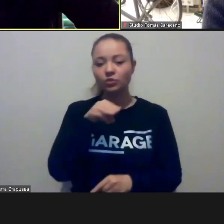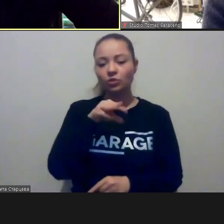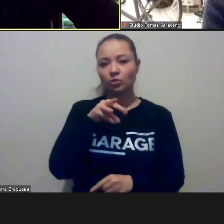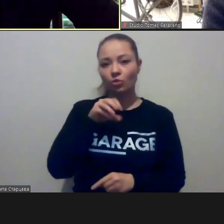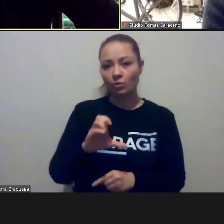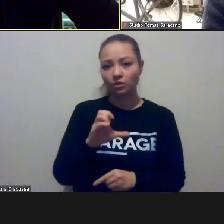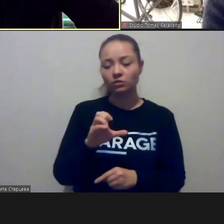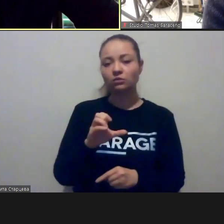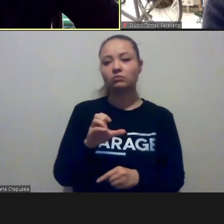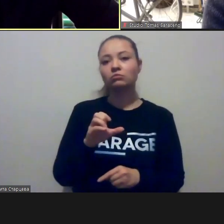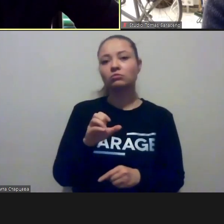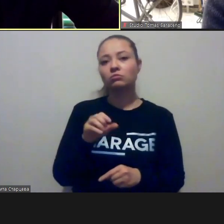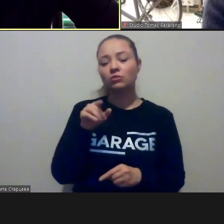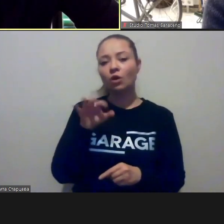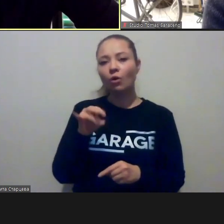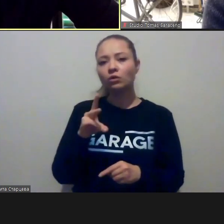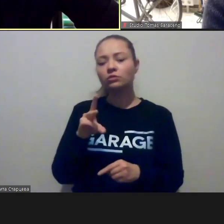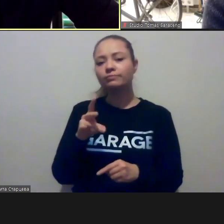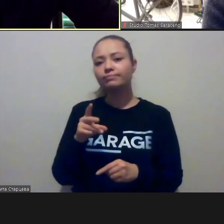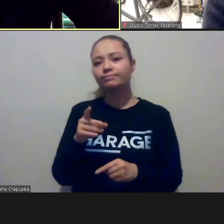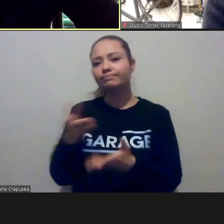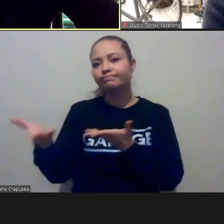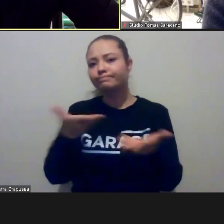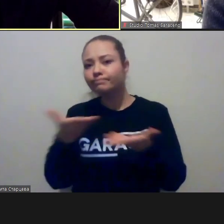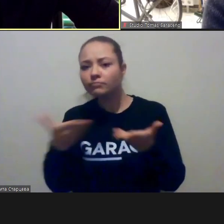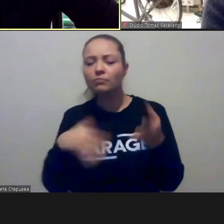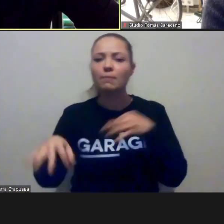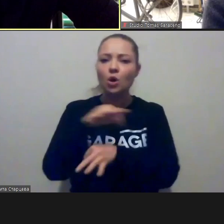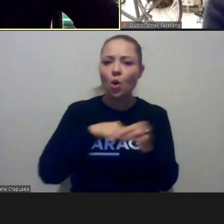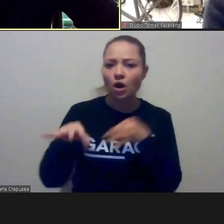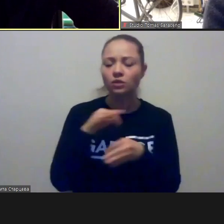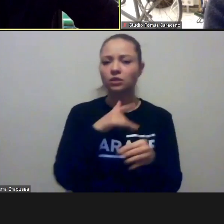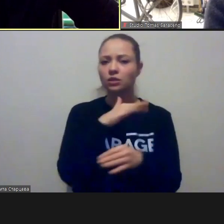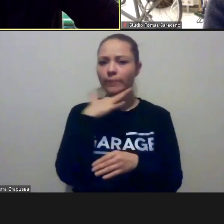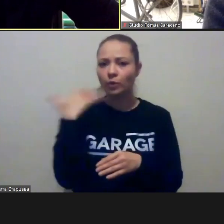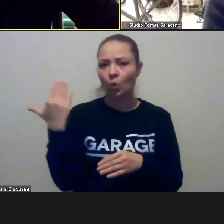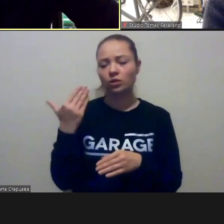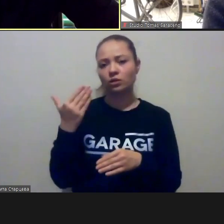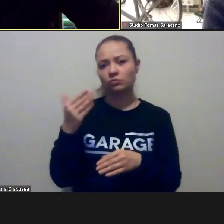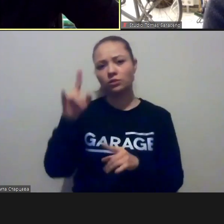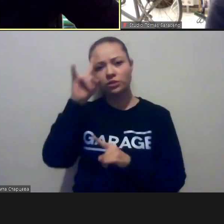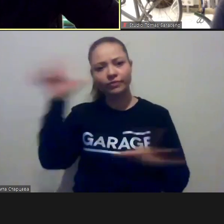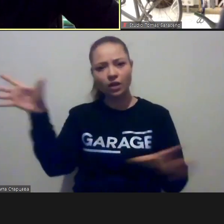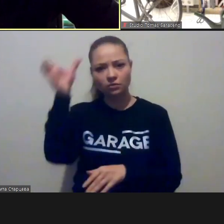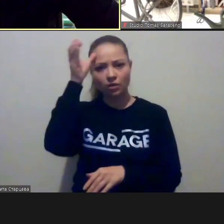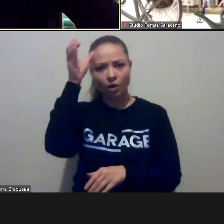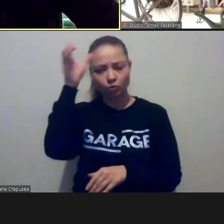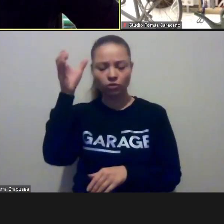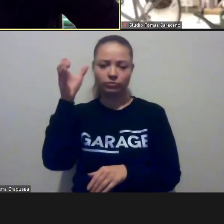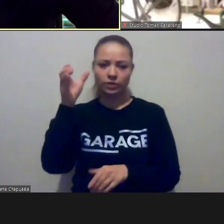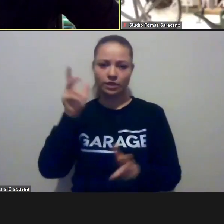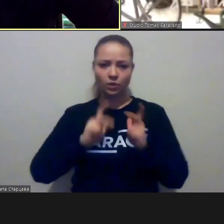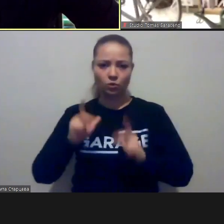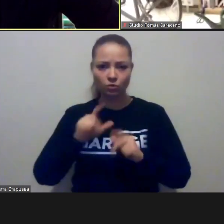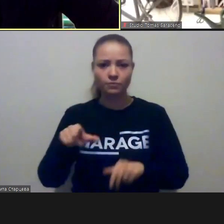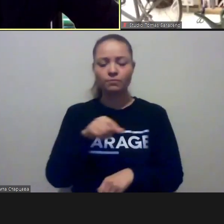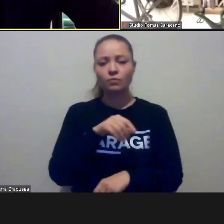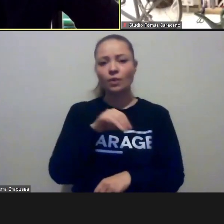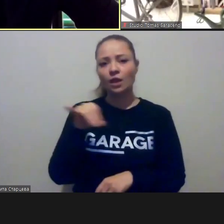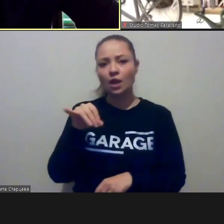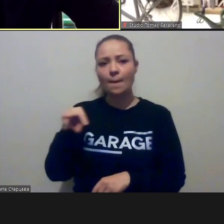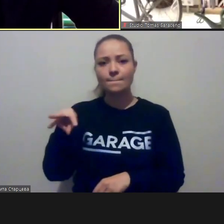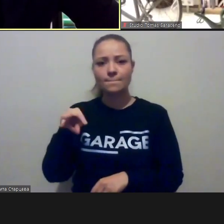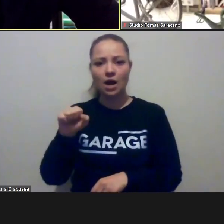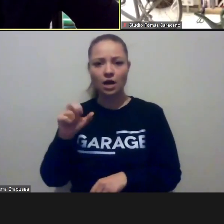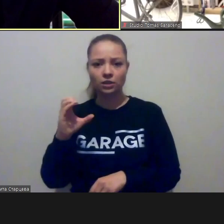the recent years, Tomás has launched several projects together with various well-known scientific